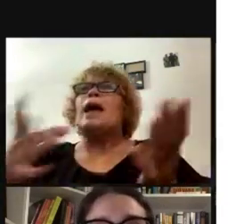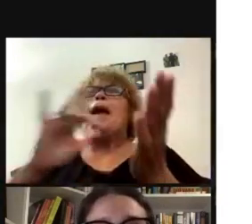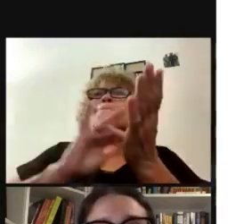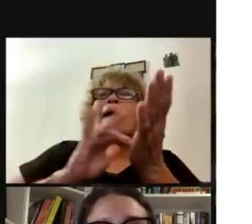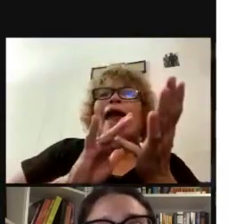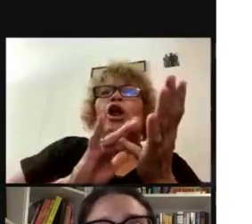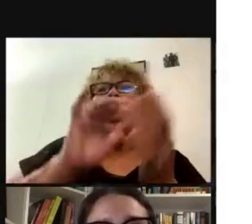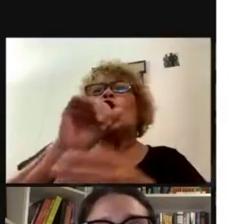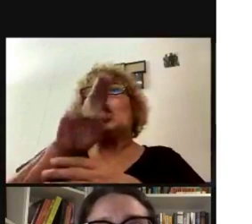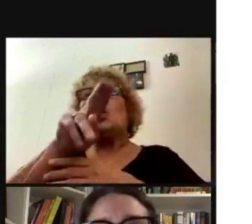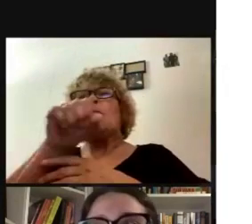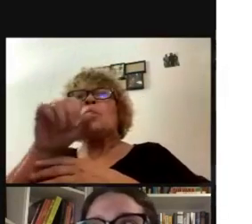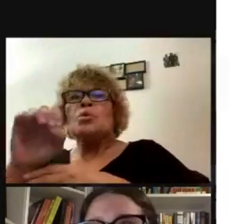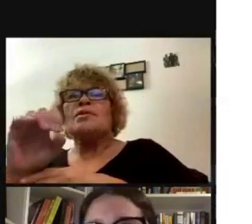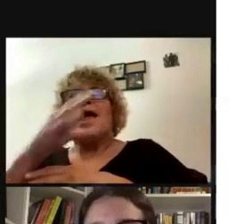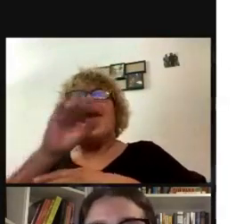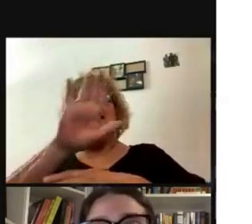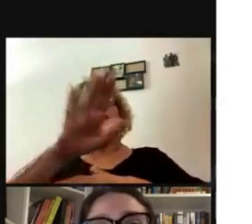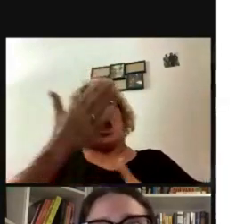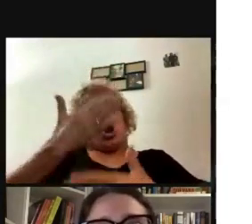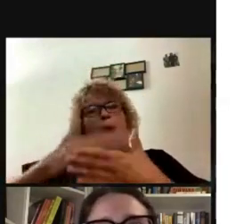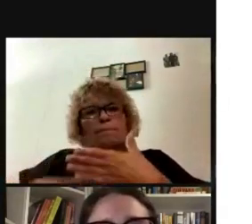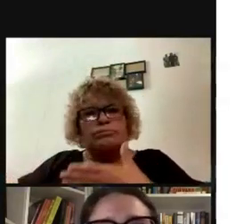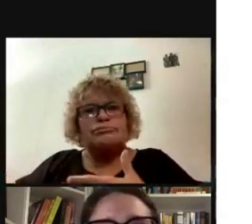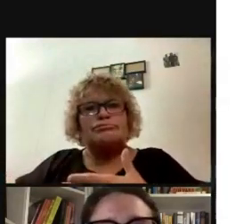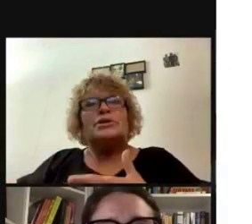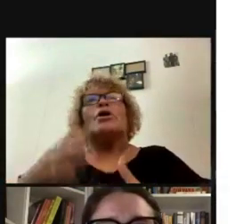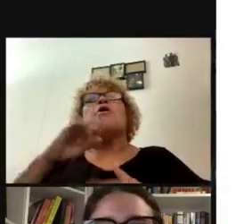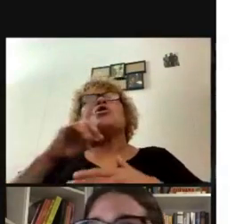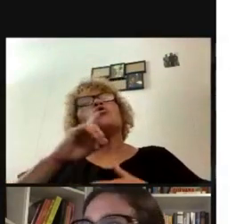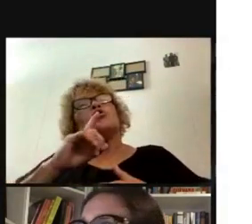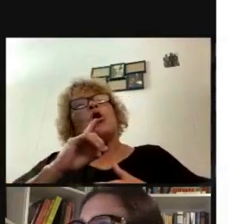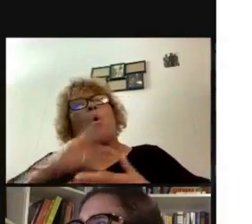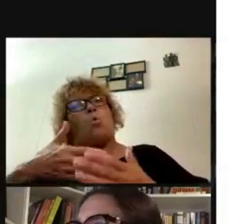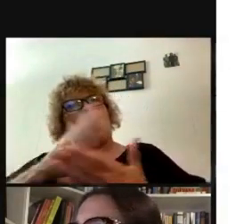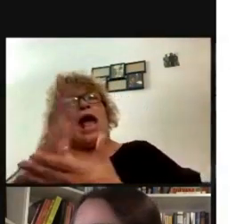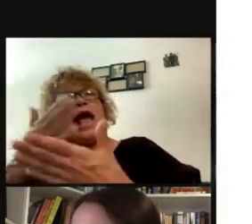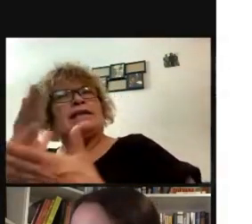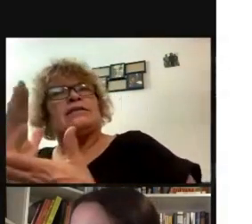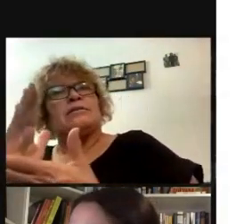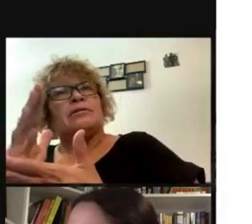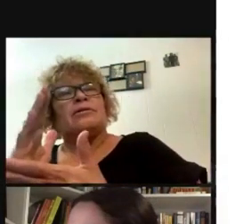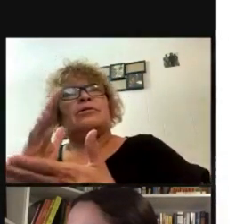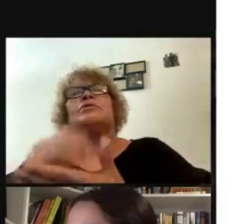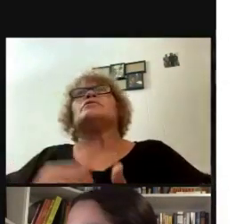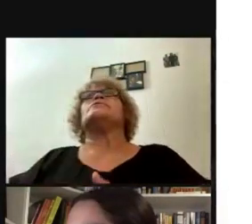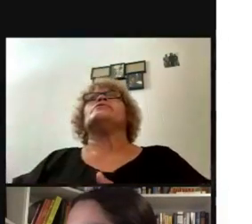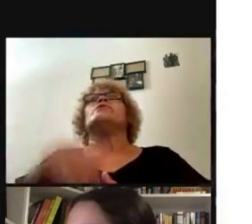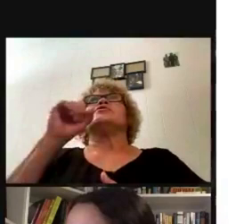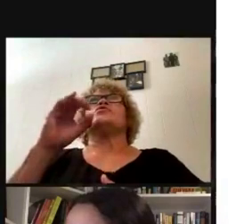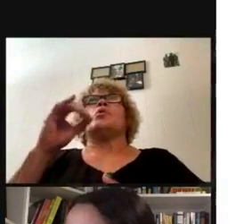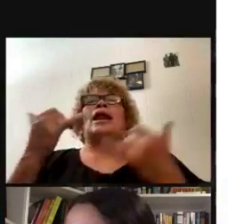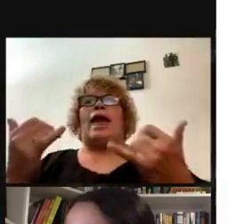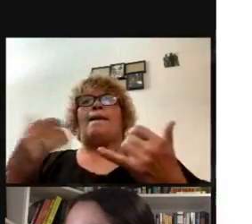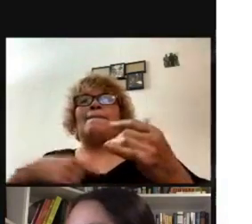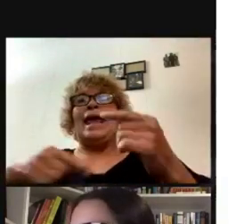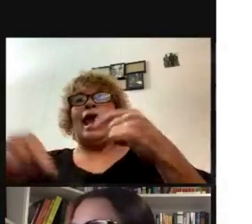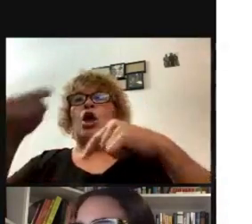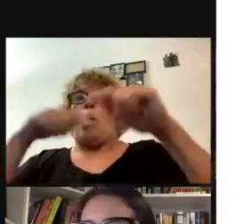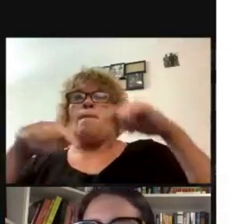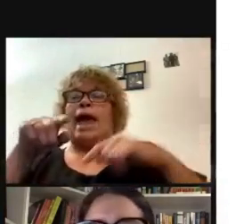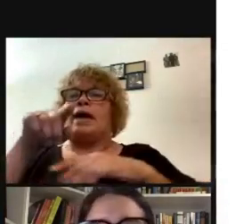and to assert their reproductive rights and maintain bodily autonomy. So let me take a step back